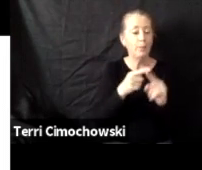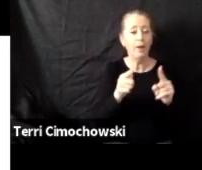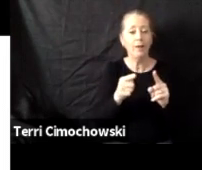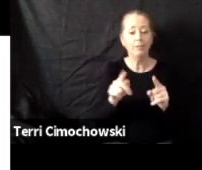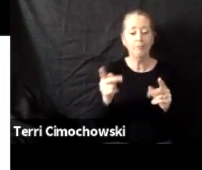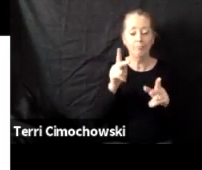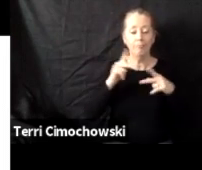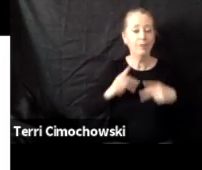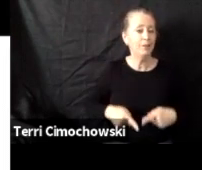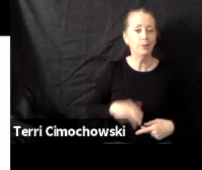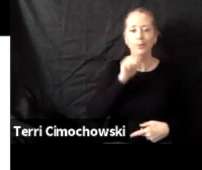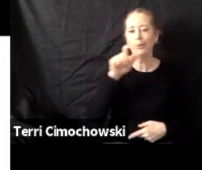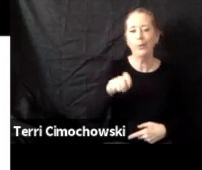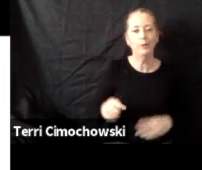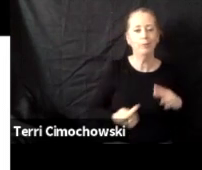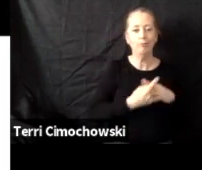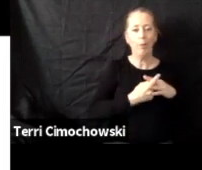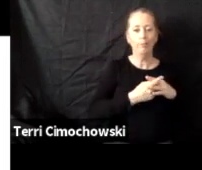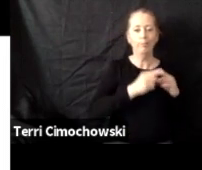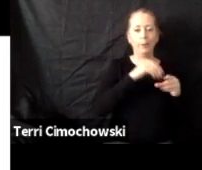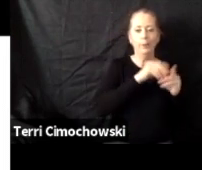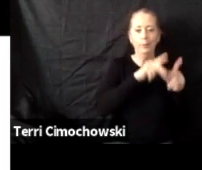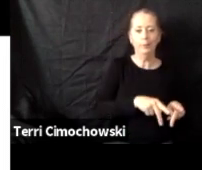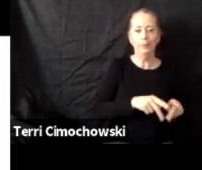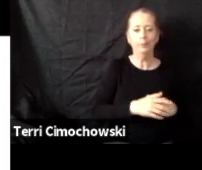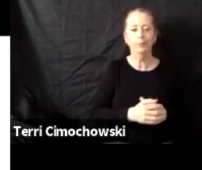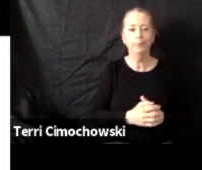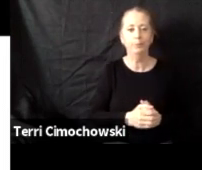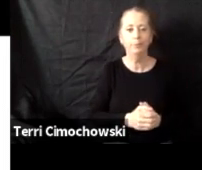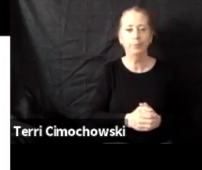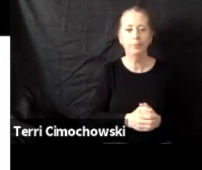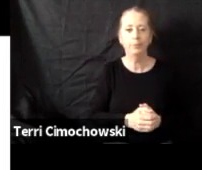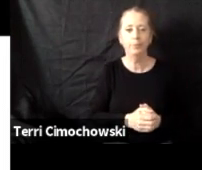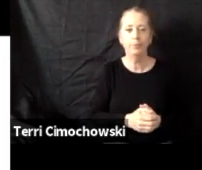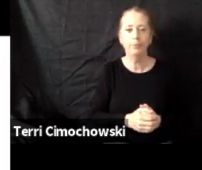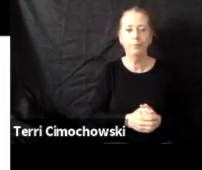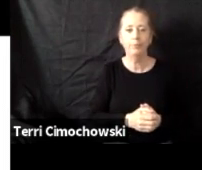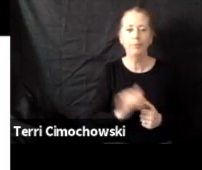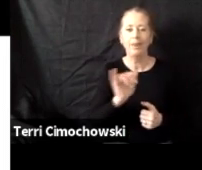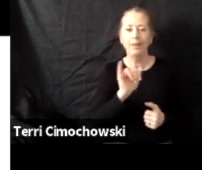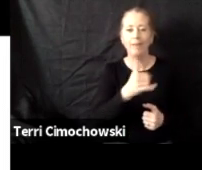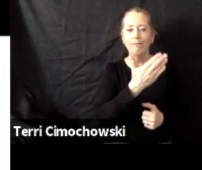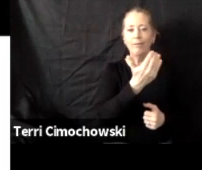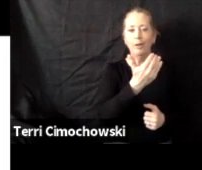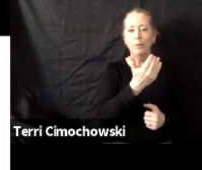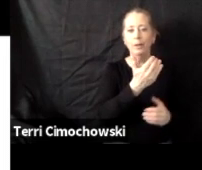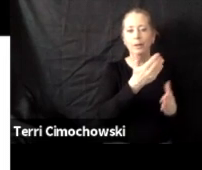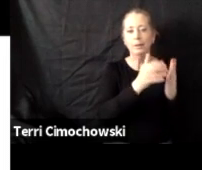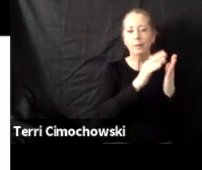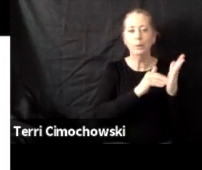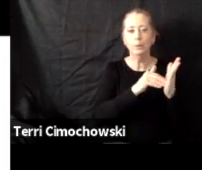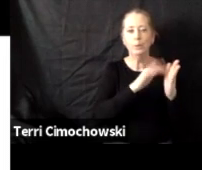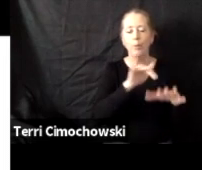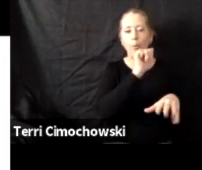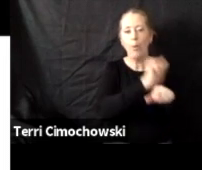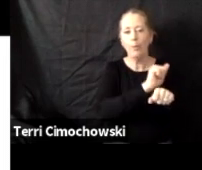the office. It would be an office visit with people, similar to some of the virtual 15-minute scheduled appointments that have been